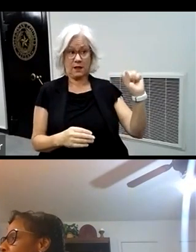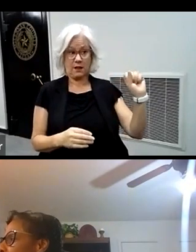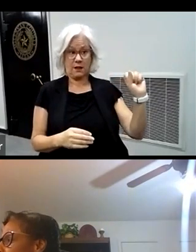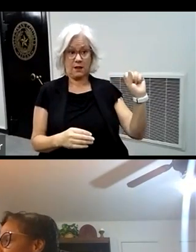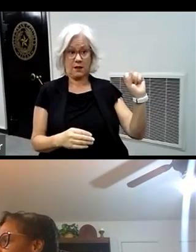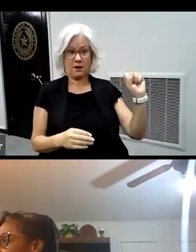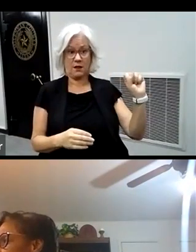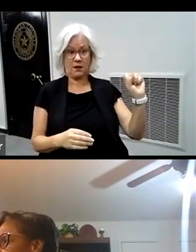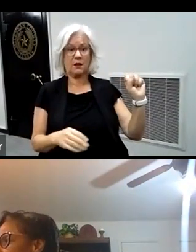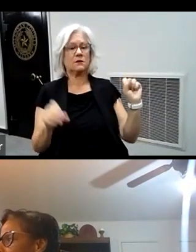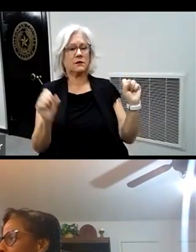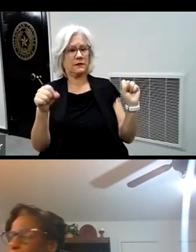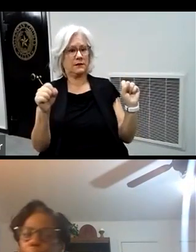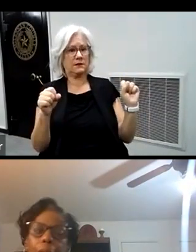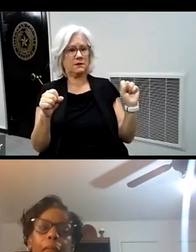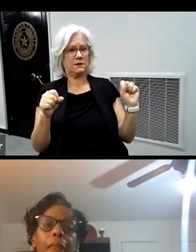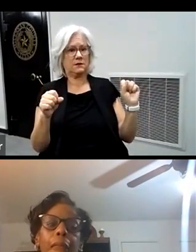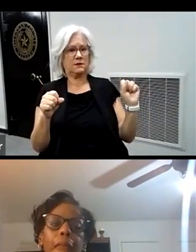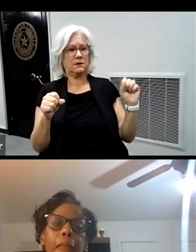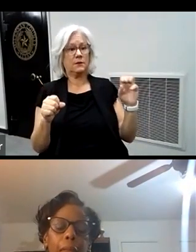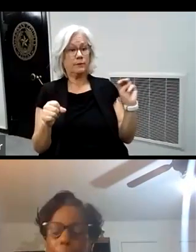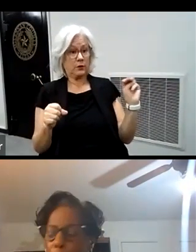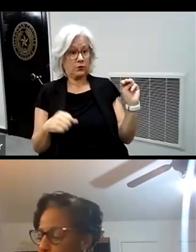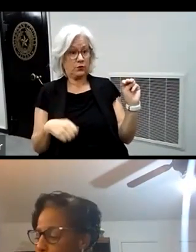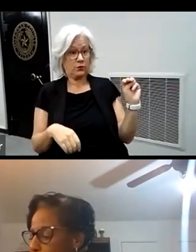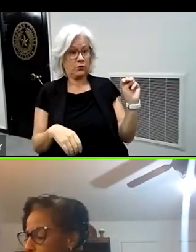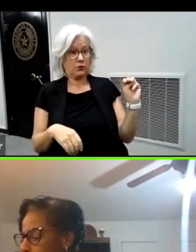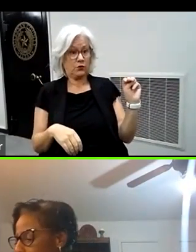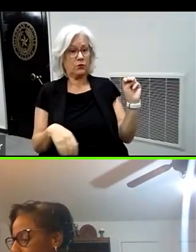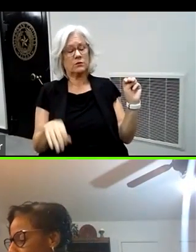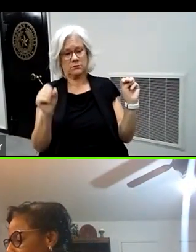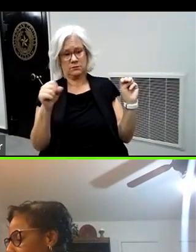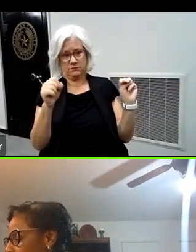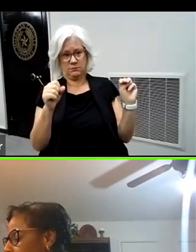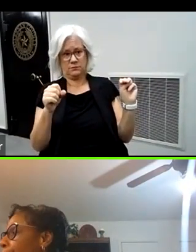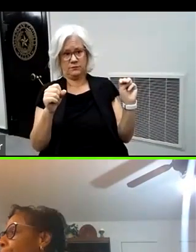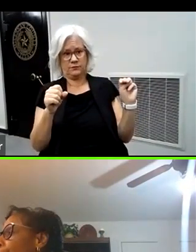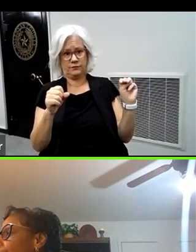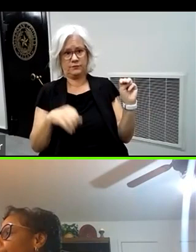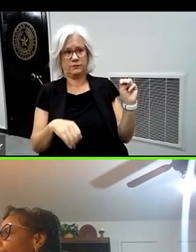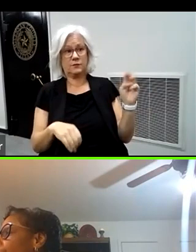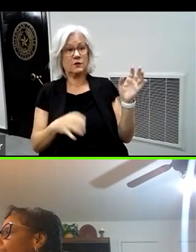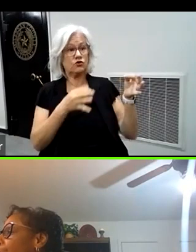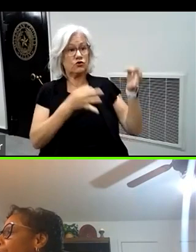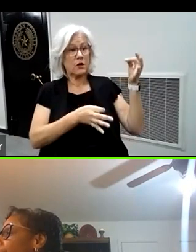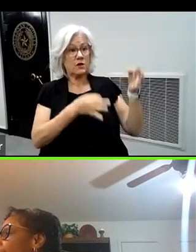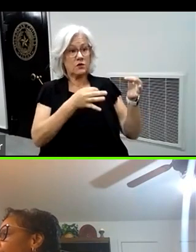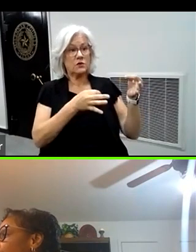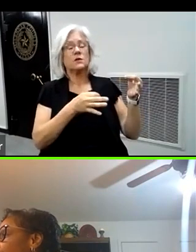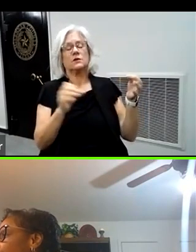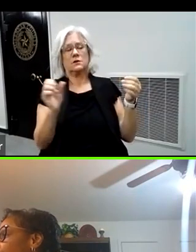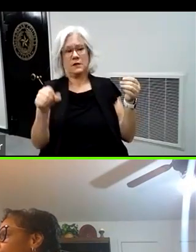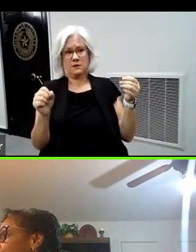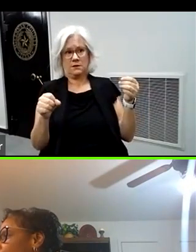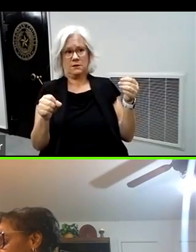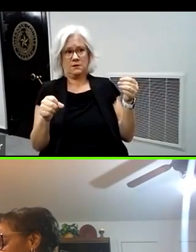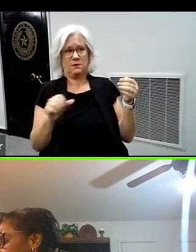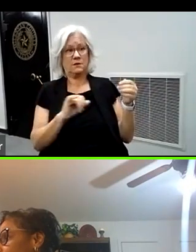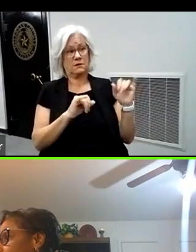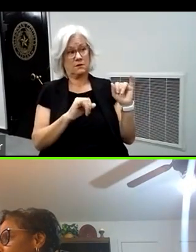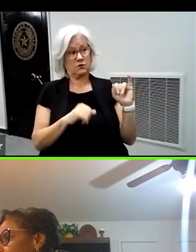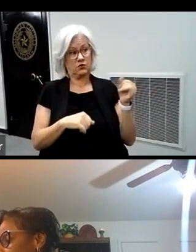Snell, Aye. Commissioner Miller, Aye. Judge Bolton, Aye. Commissioner